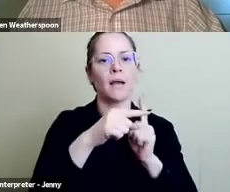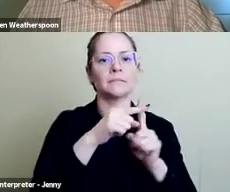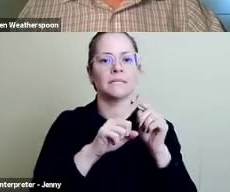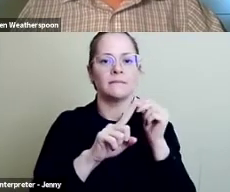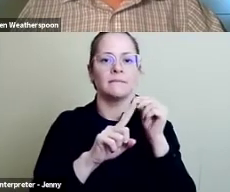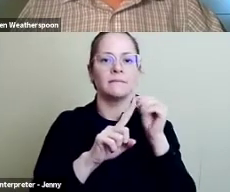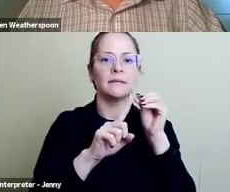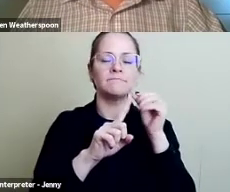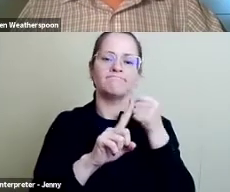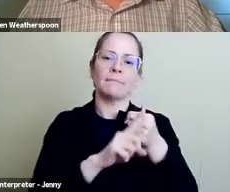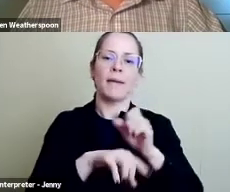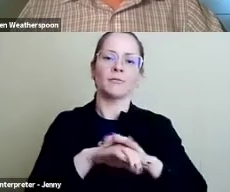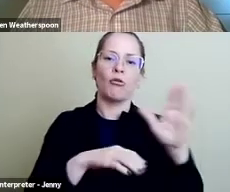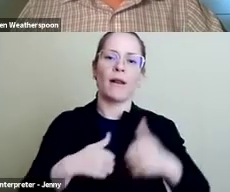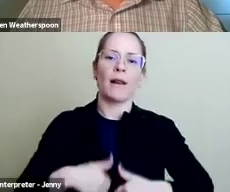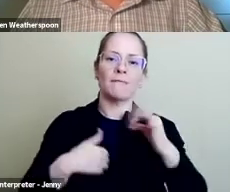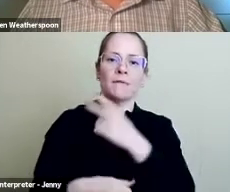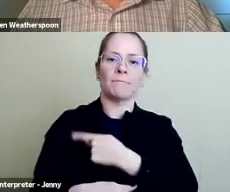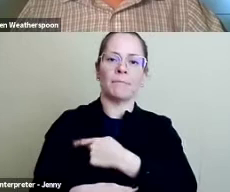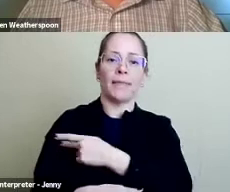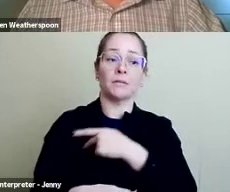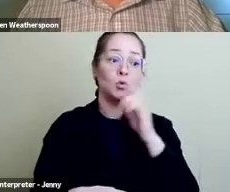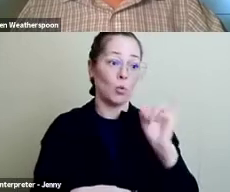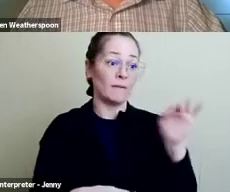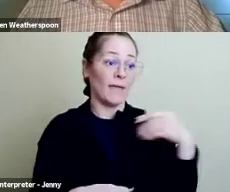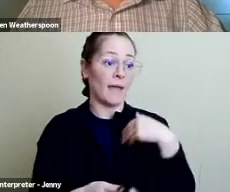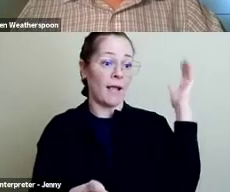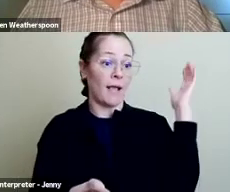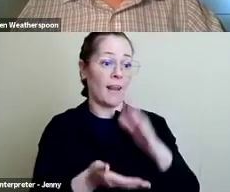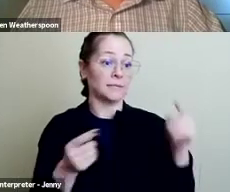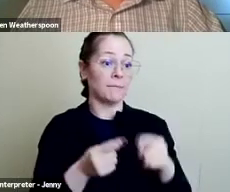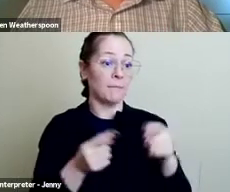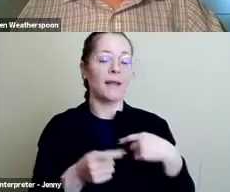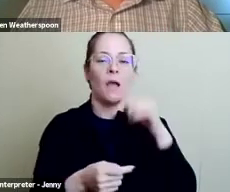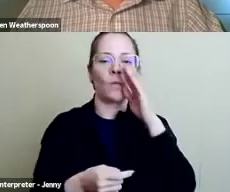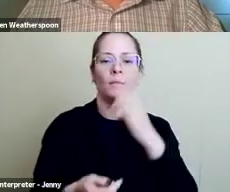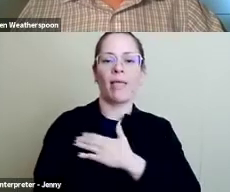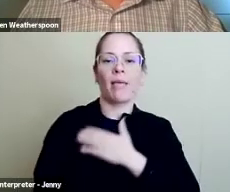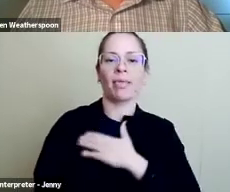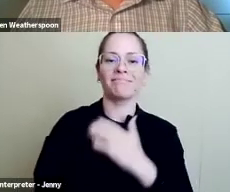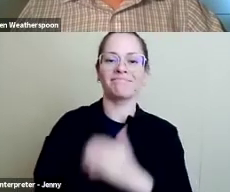of patients. So if they have less pain, makes me more happy.